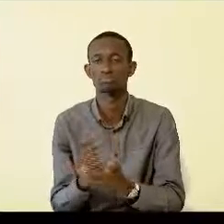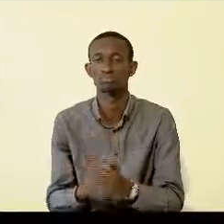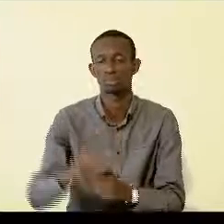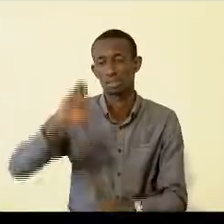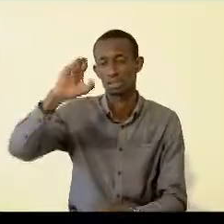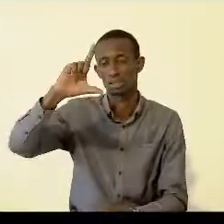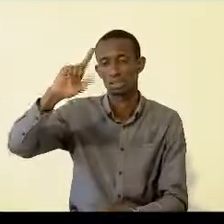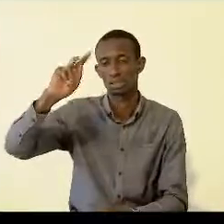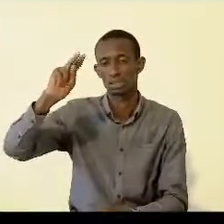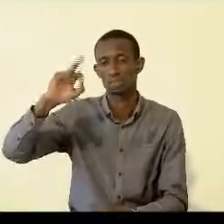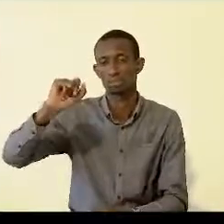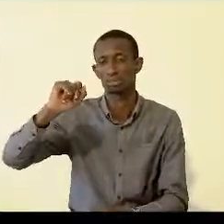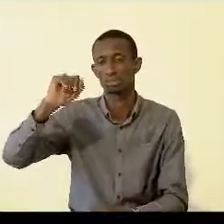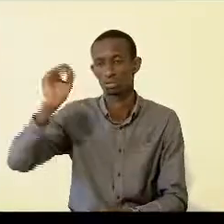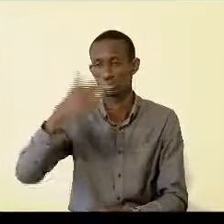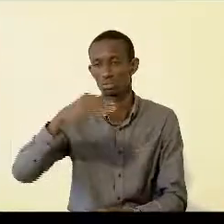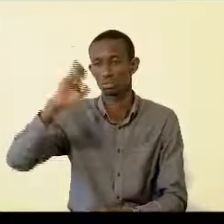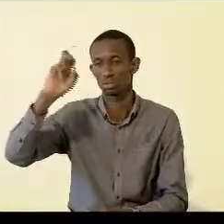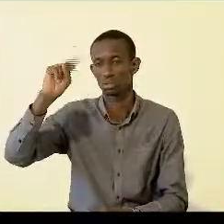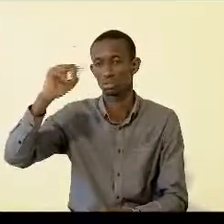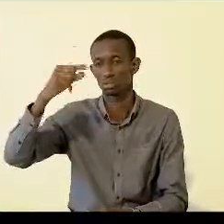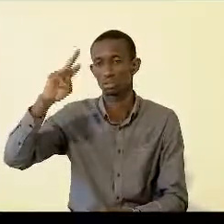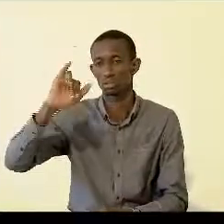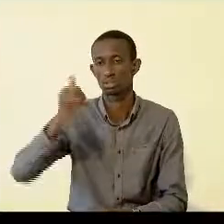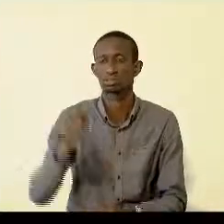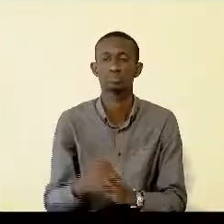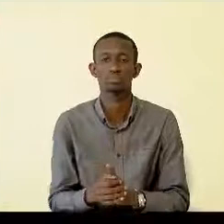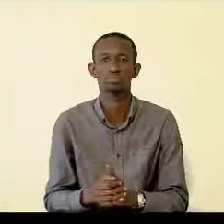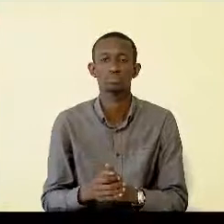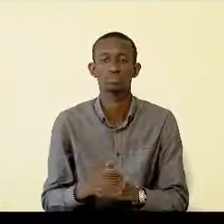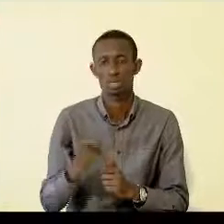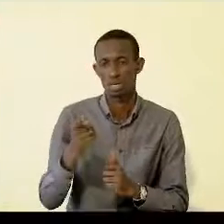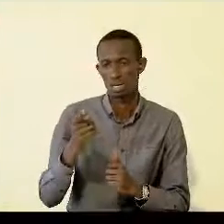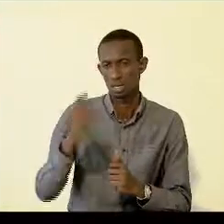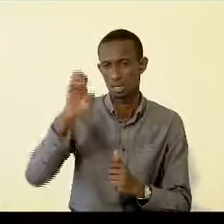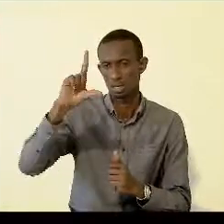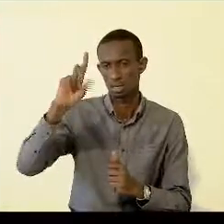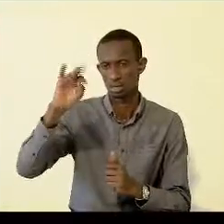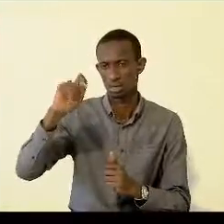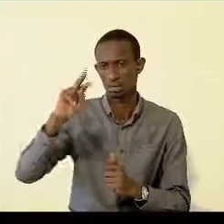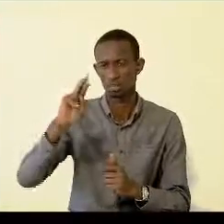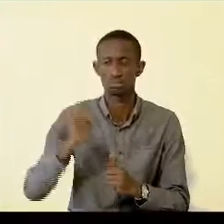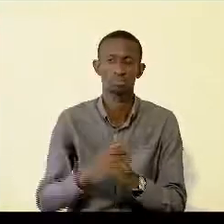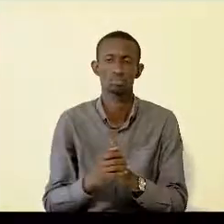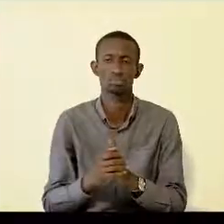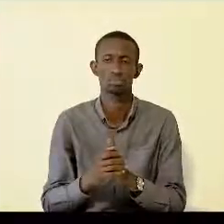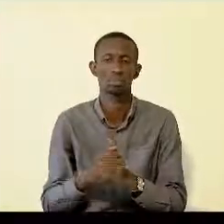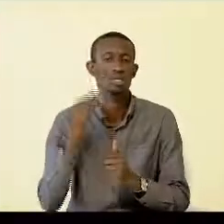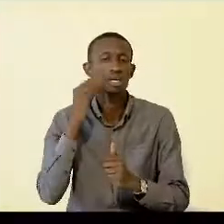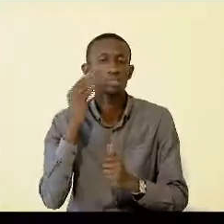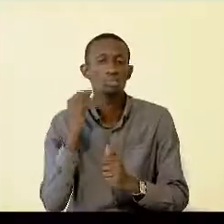the size increases, the electrons experience a weaker attraction. It is the same